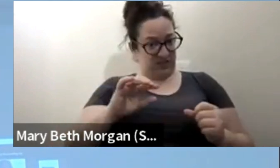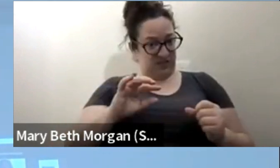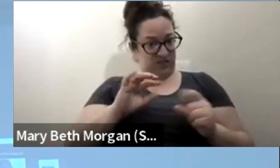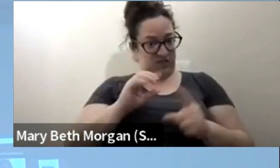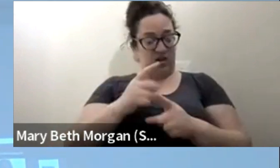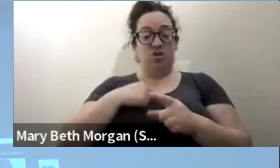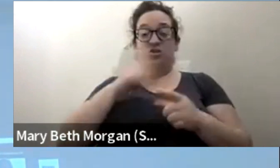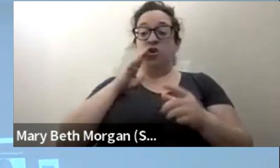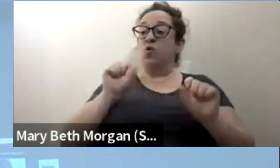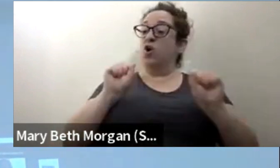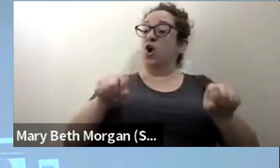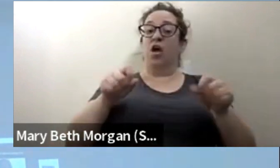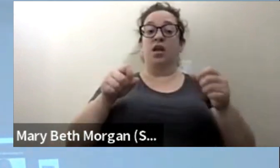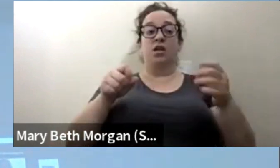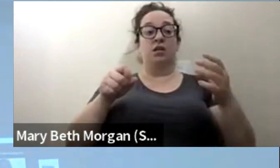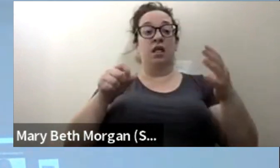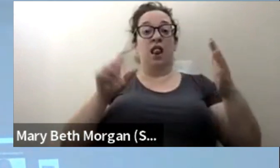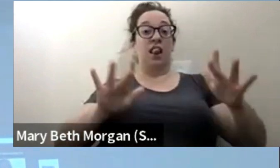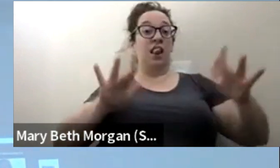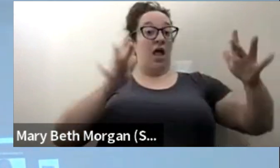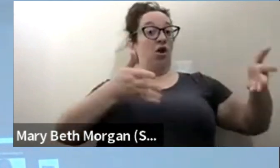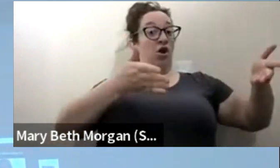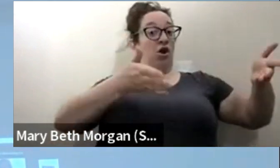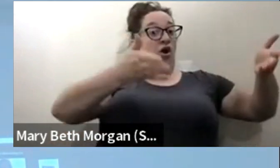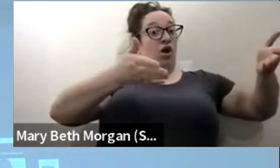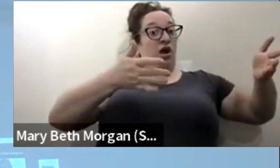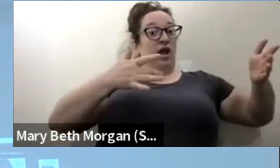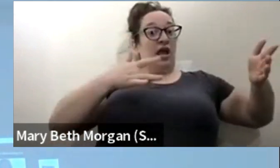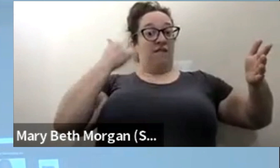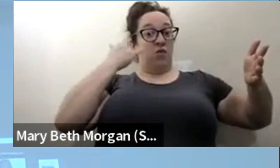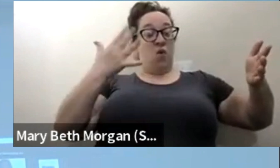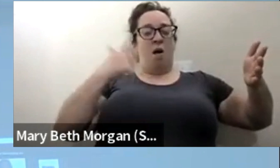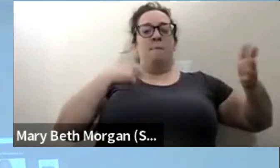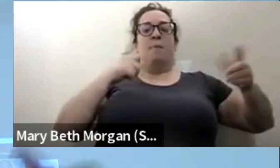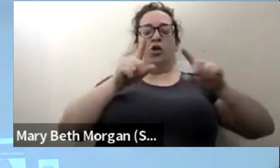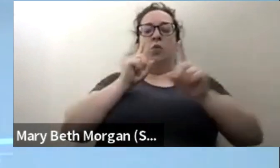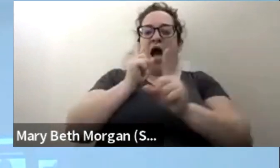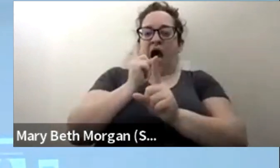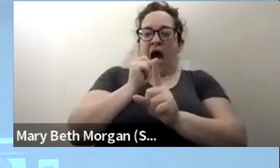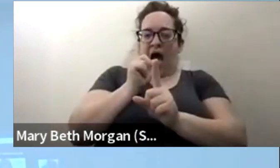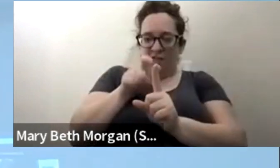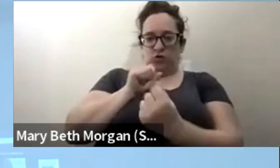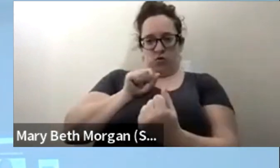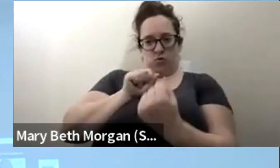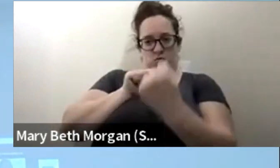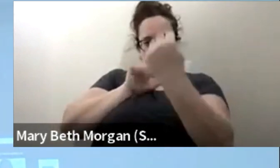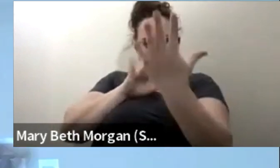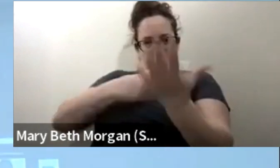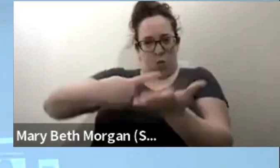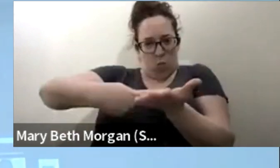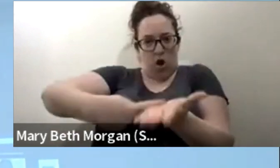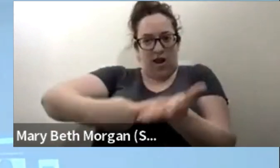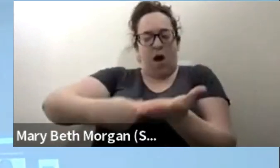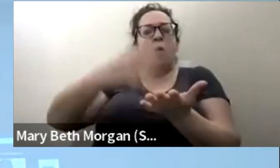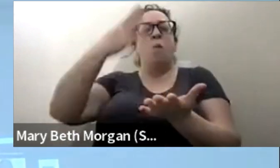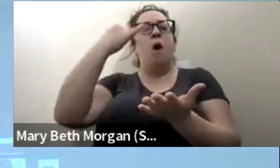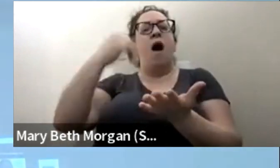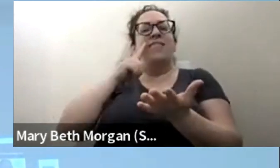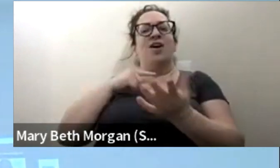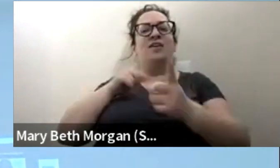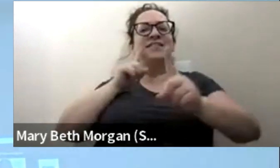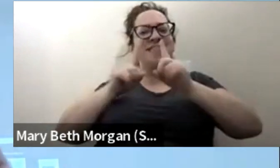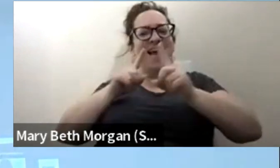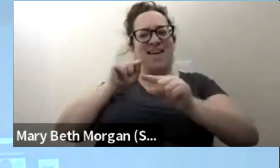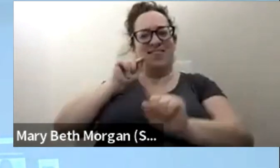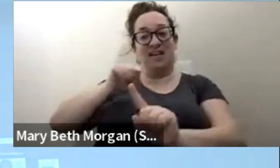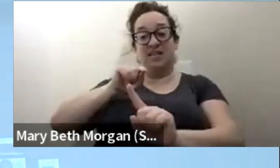have a better idea. Does that make any sense? So you can go, they're all much lighter, but you're going to have to